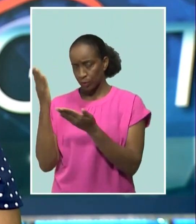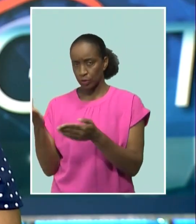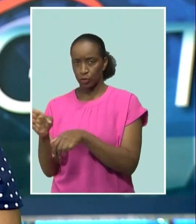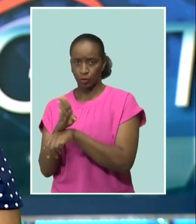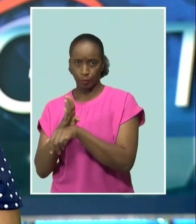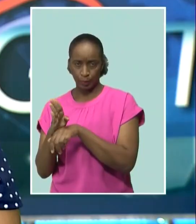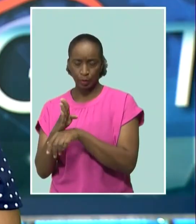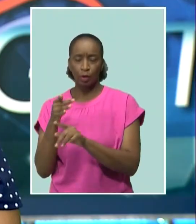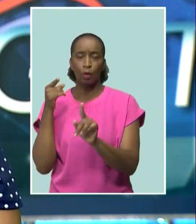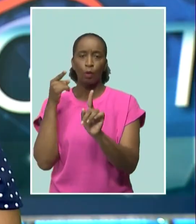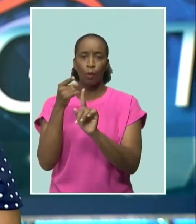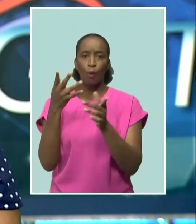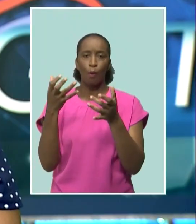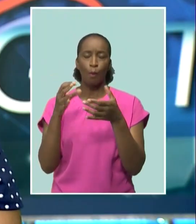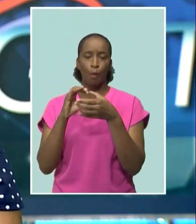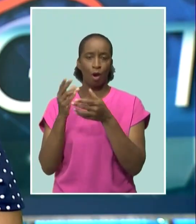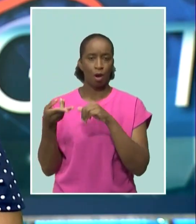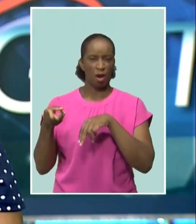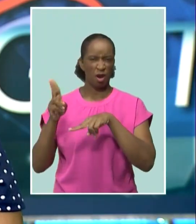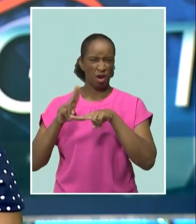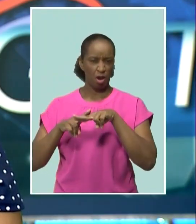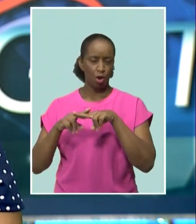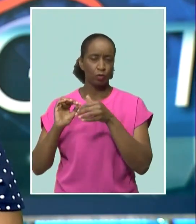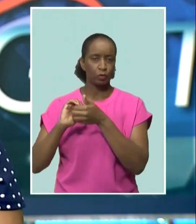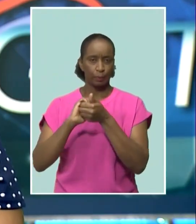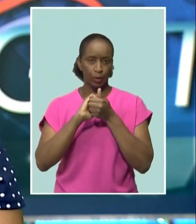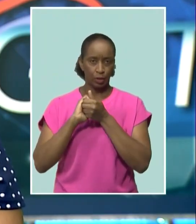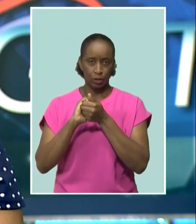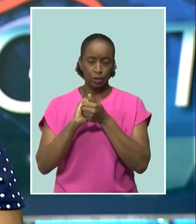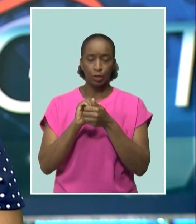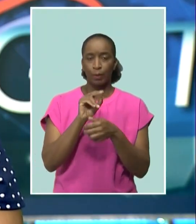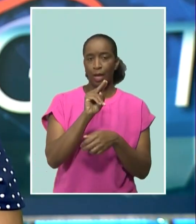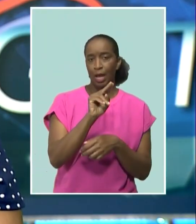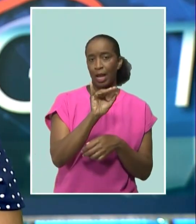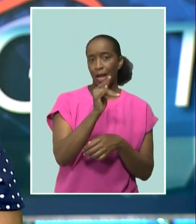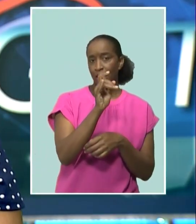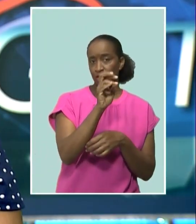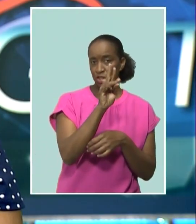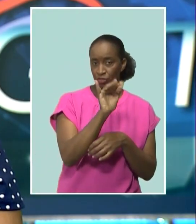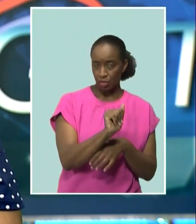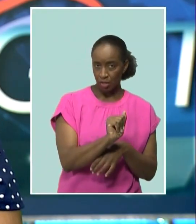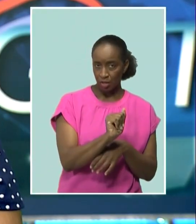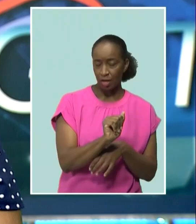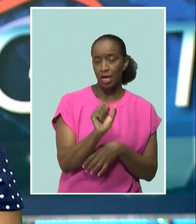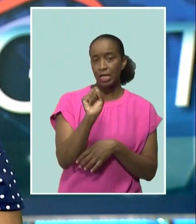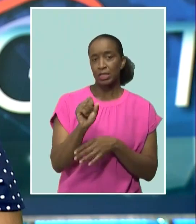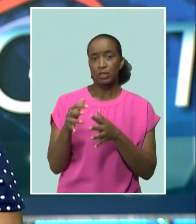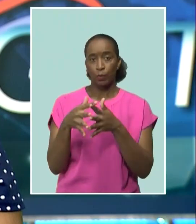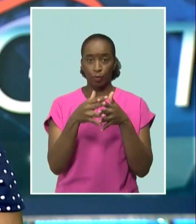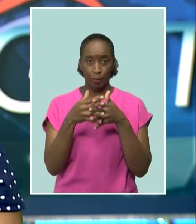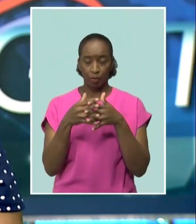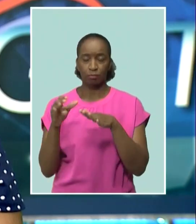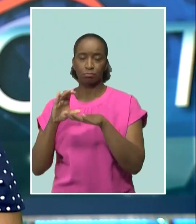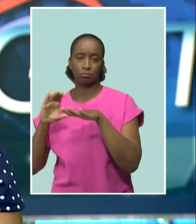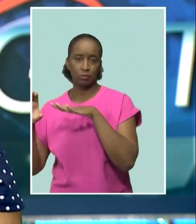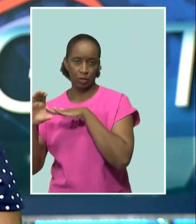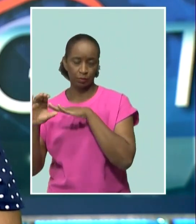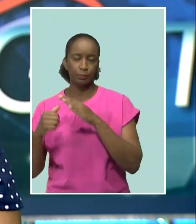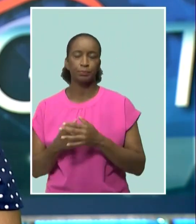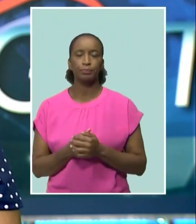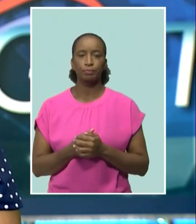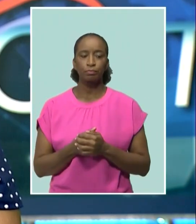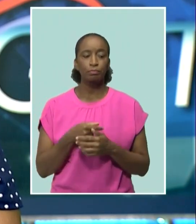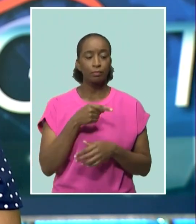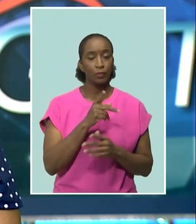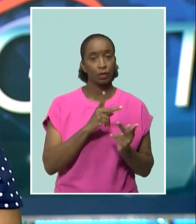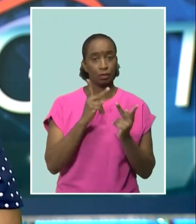between Nigeria, South America, and the Caribbean. It was revealed during his visit to Barbados, Mr. Keyamo held a